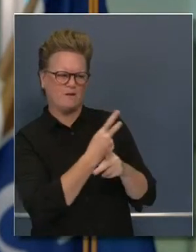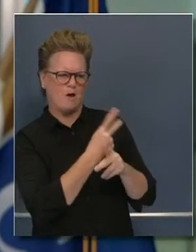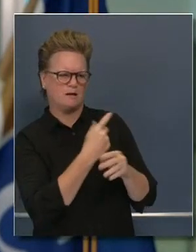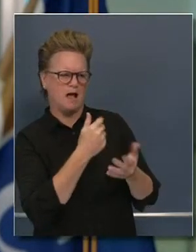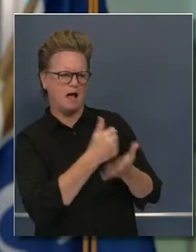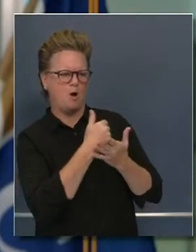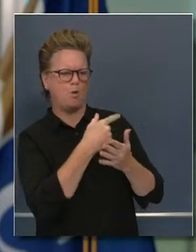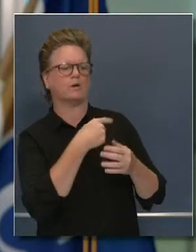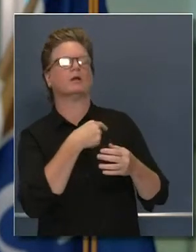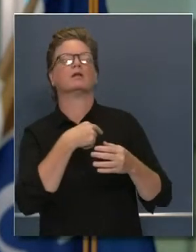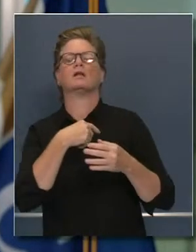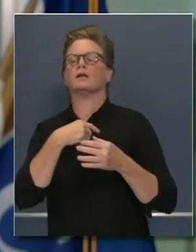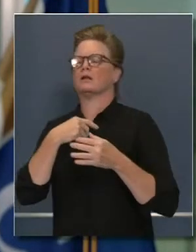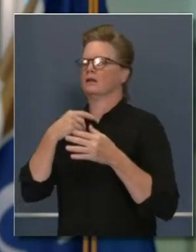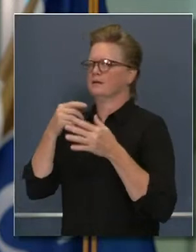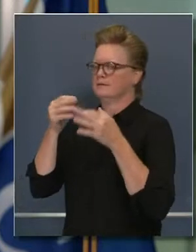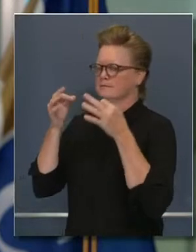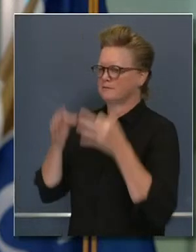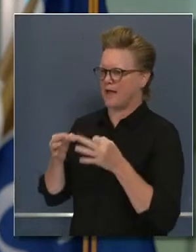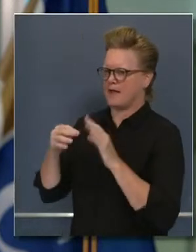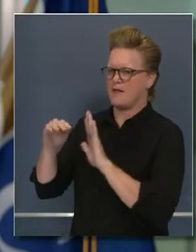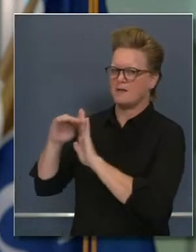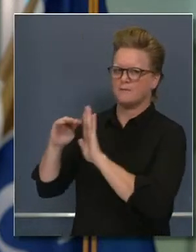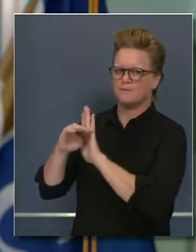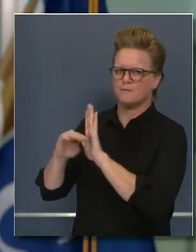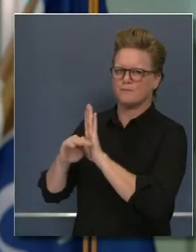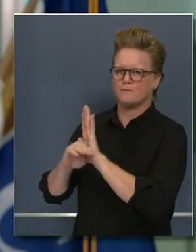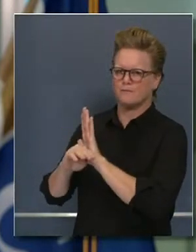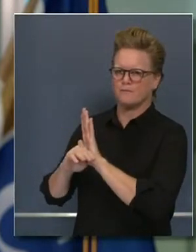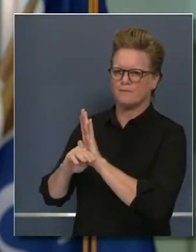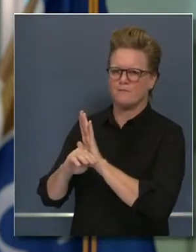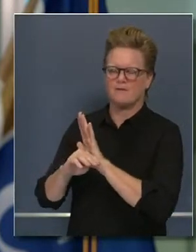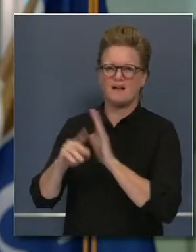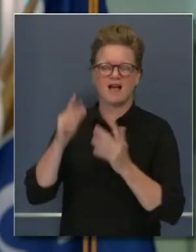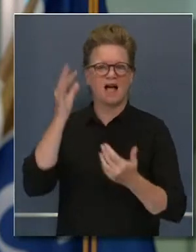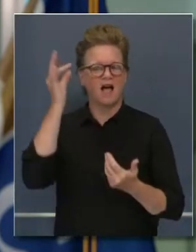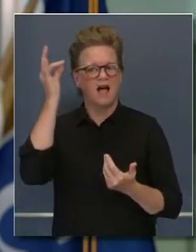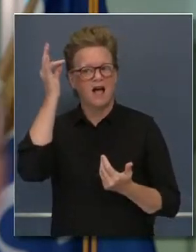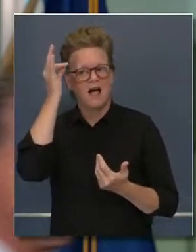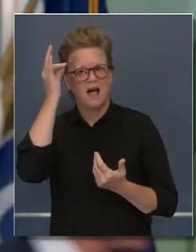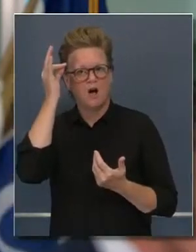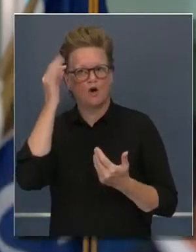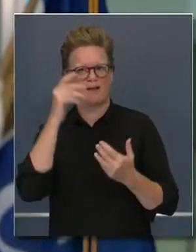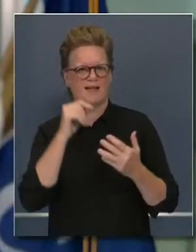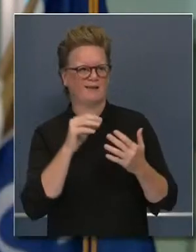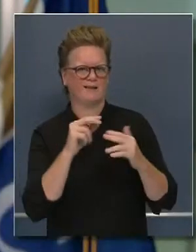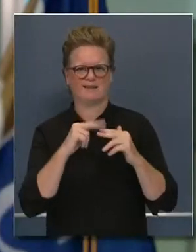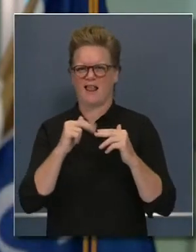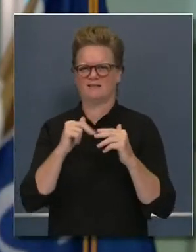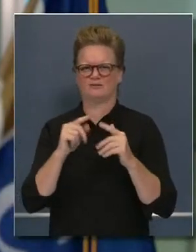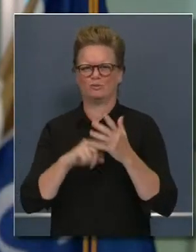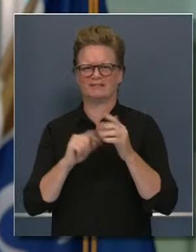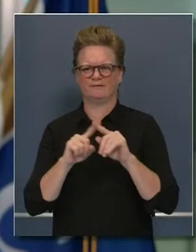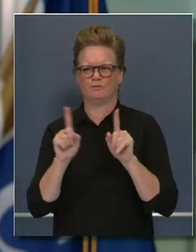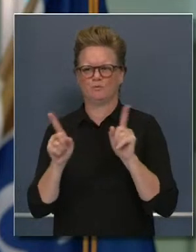we place between the activities in a hair salon versus the activities in a nail salon.